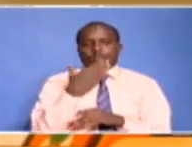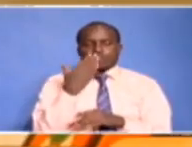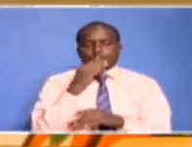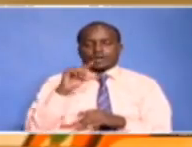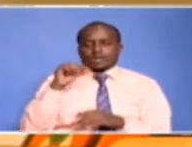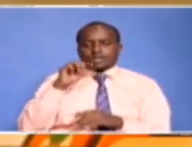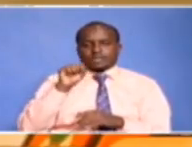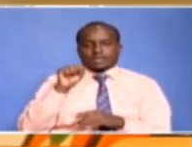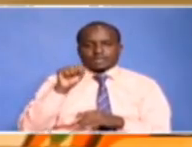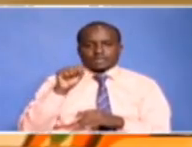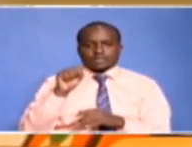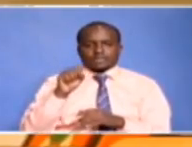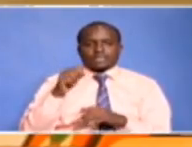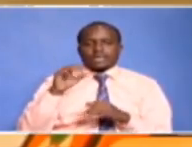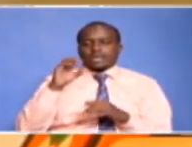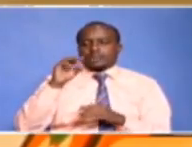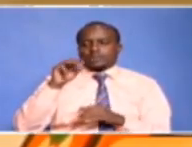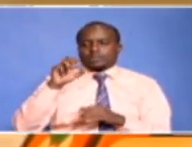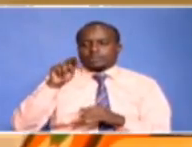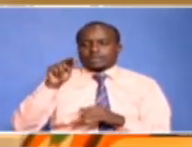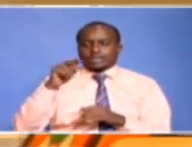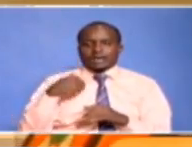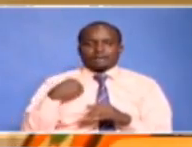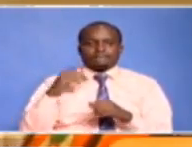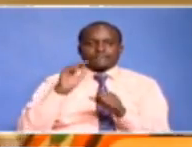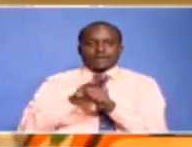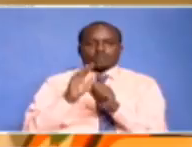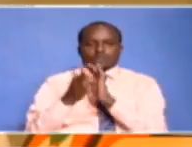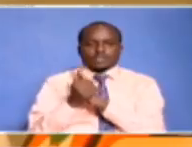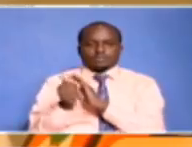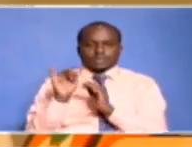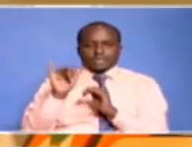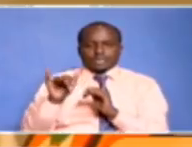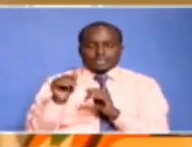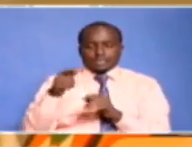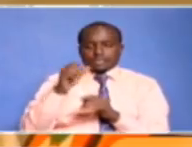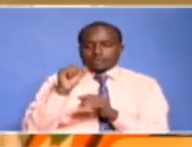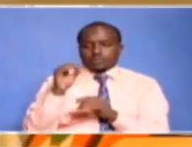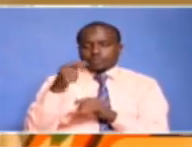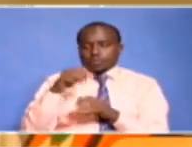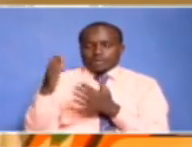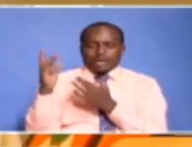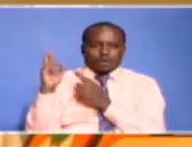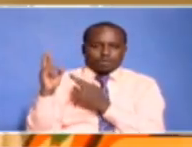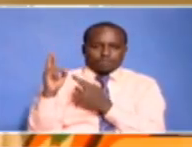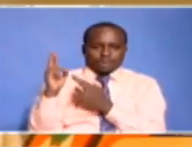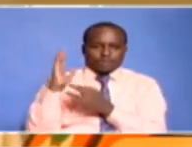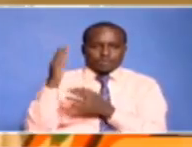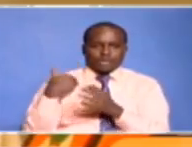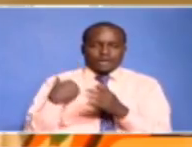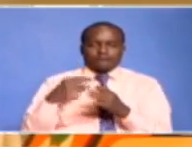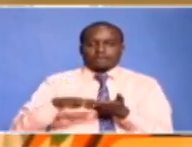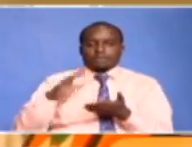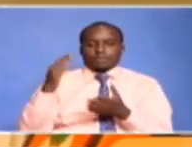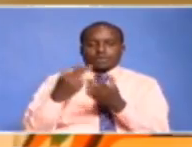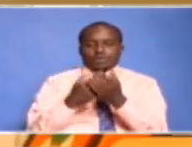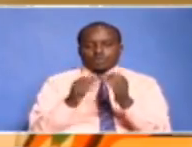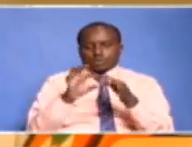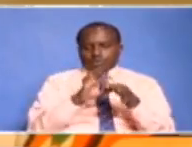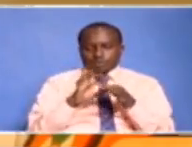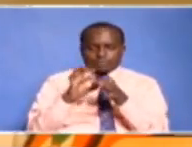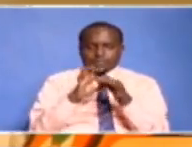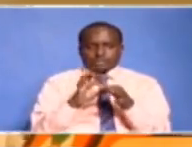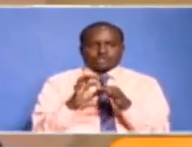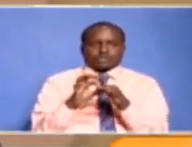and Oman has a lot of expertise in that particular area. So we are hoping that there will be increased collaboration in the oil and